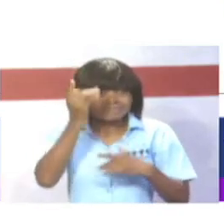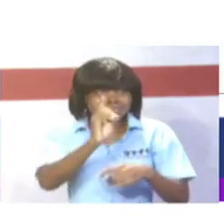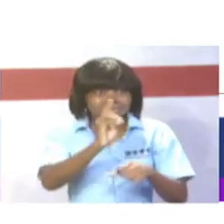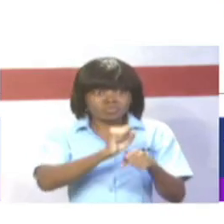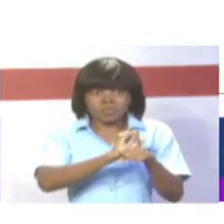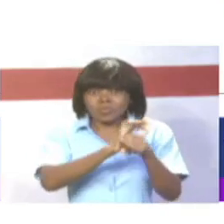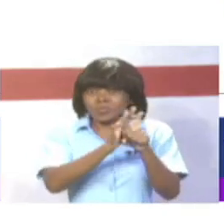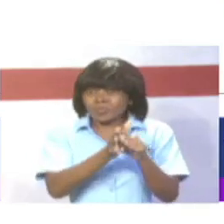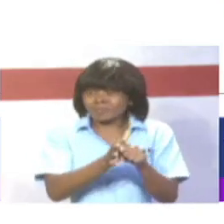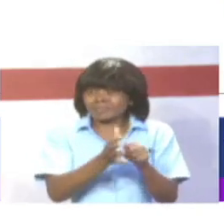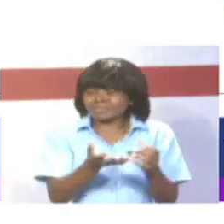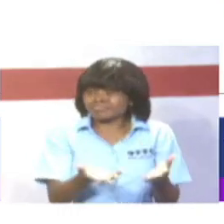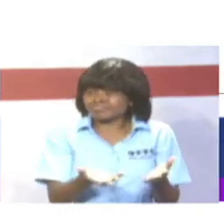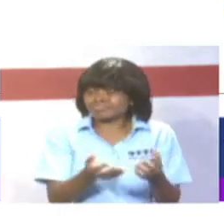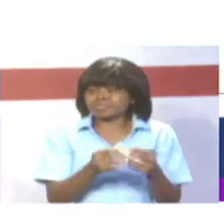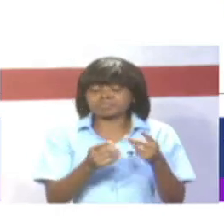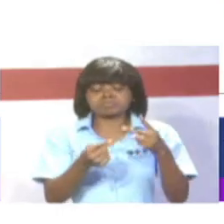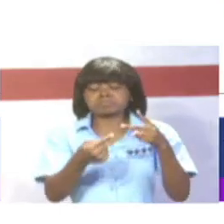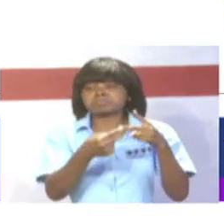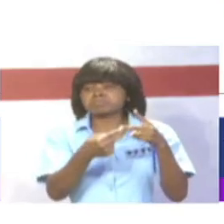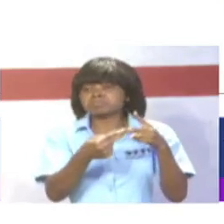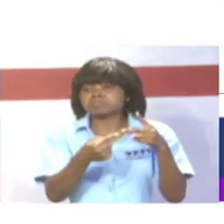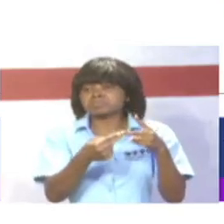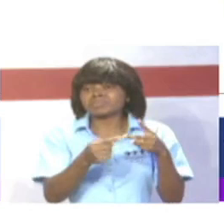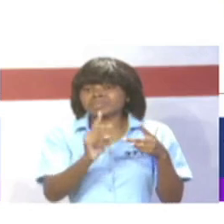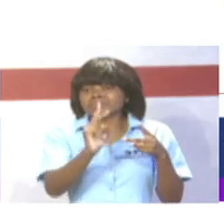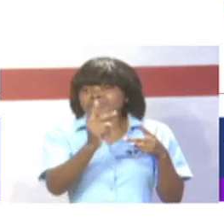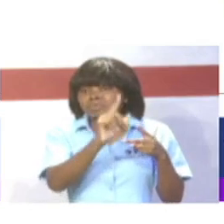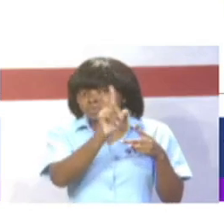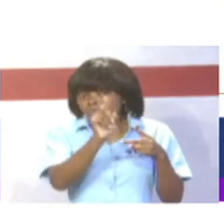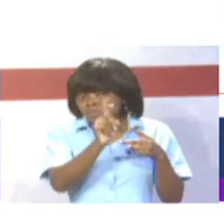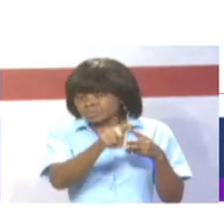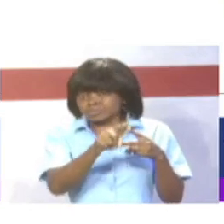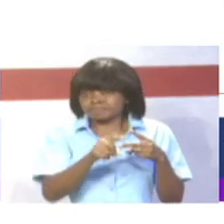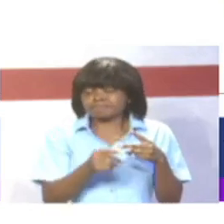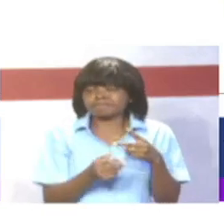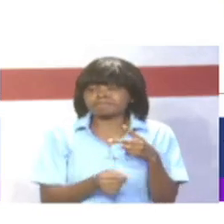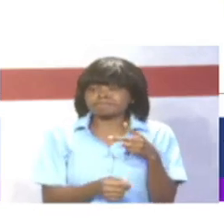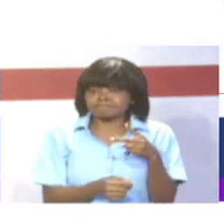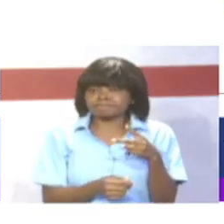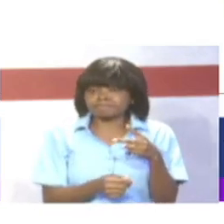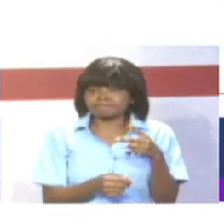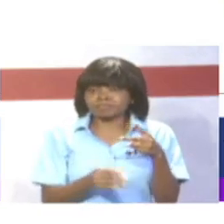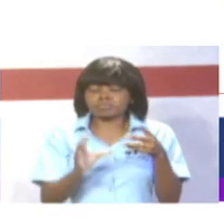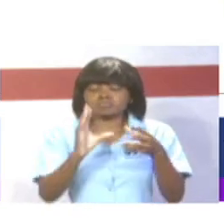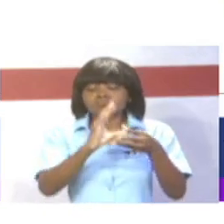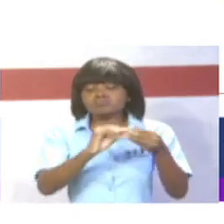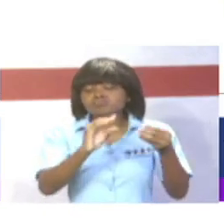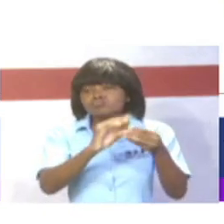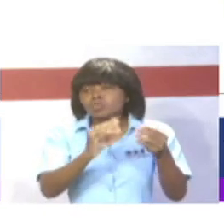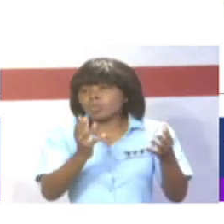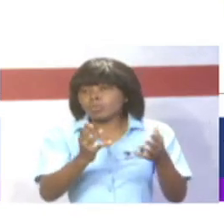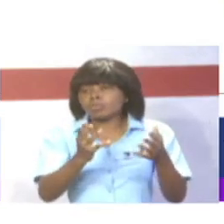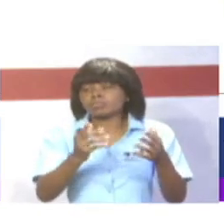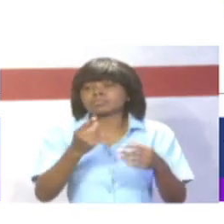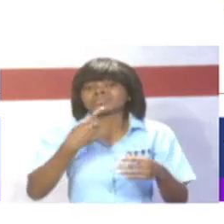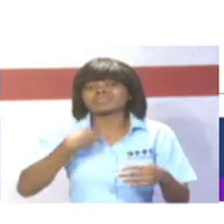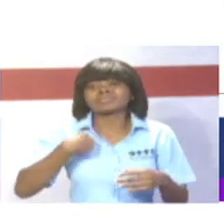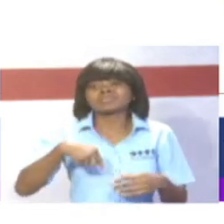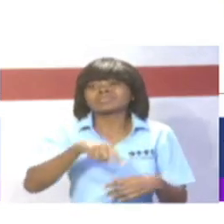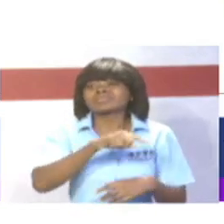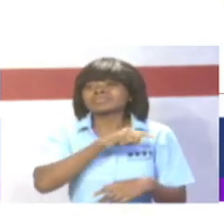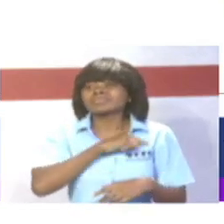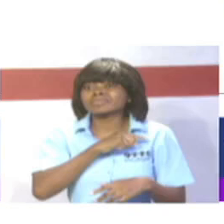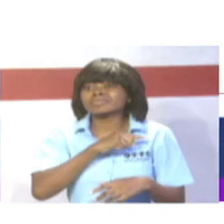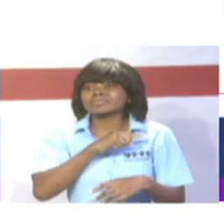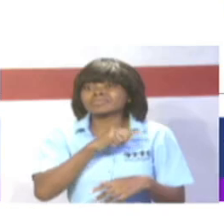secondly, just I needed to talk again about the Safe Zone initiative. so that the public gets it very